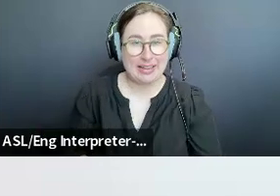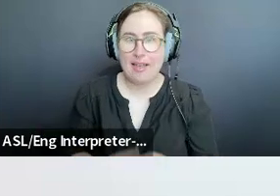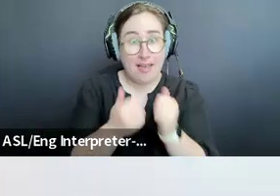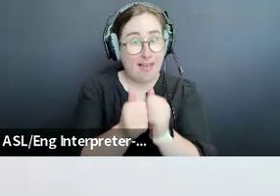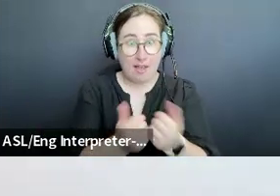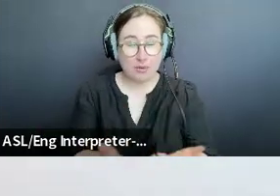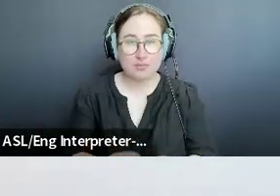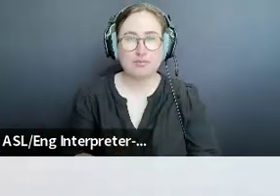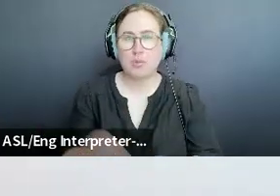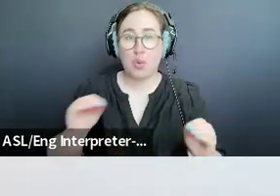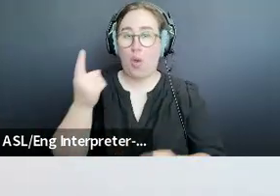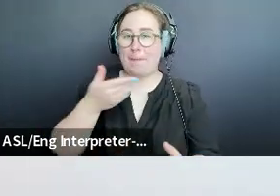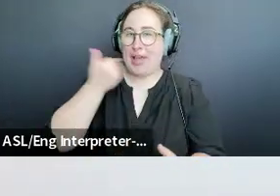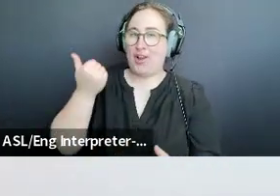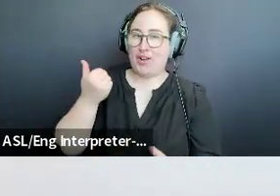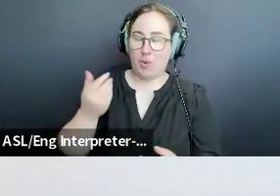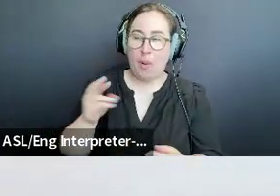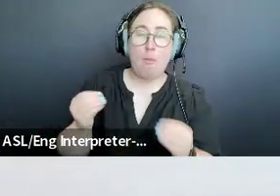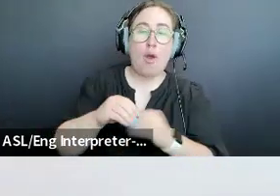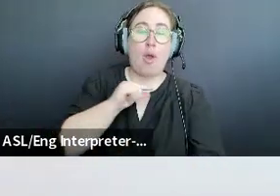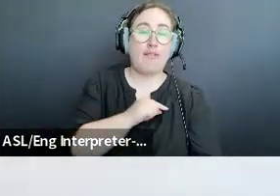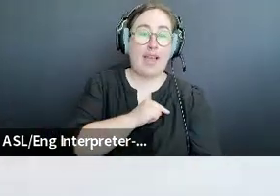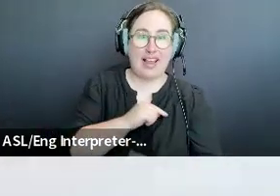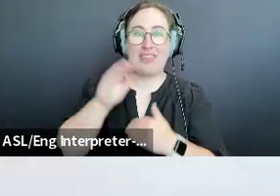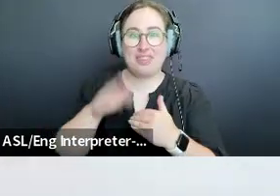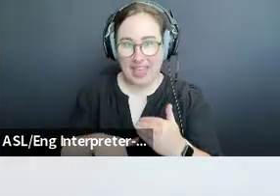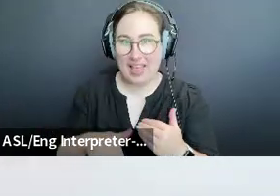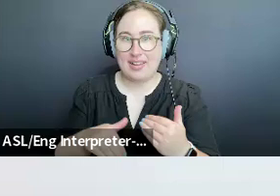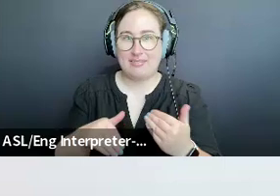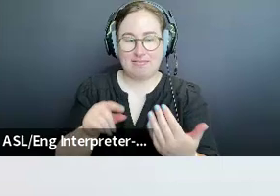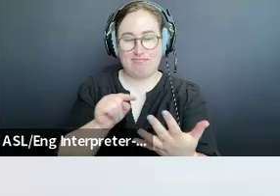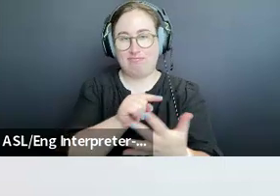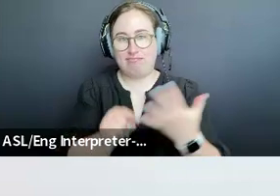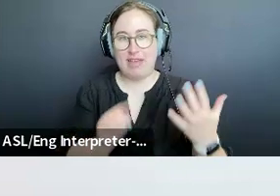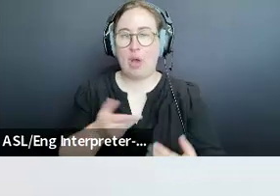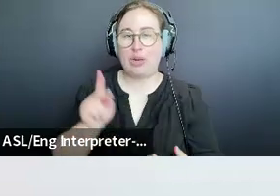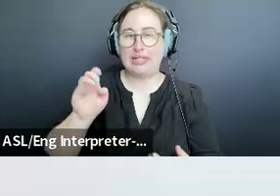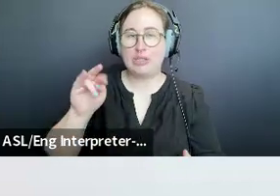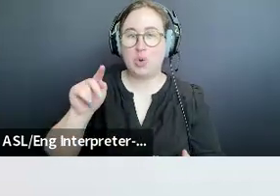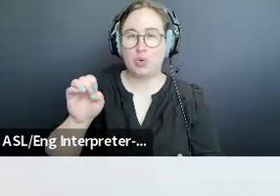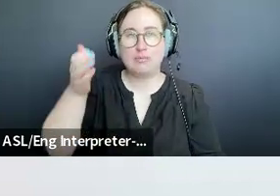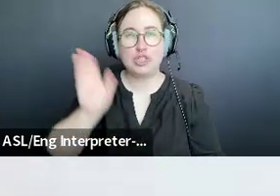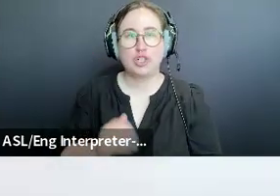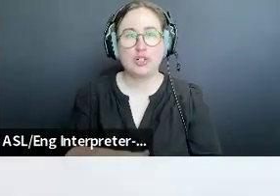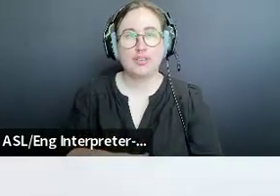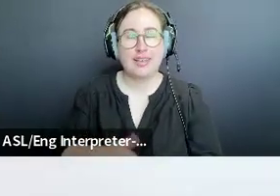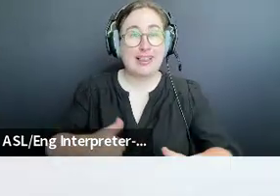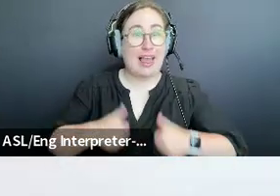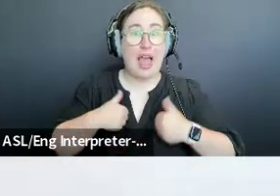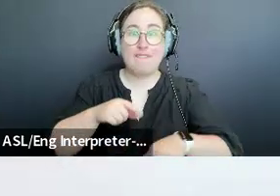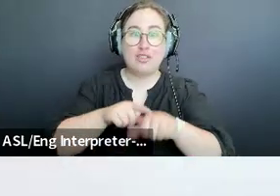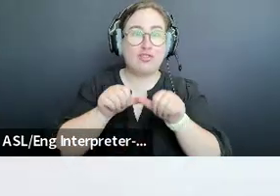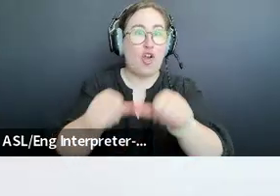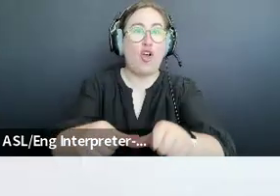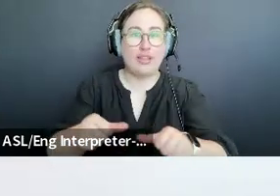Well, no one is better positioned or more qualified to answer that question than our keynote speaker today, a lifelong advocate for